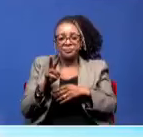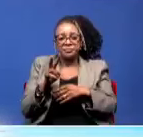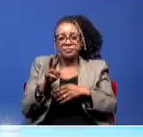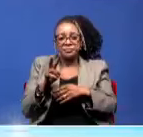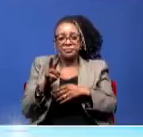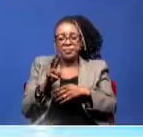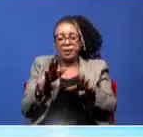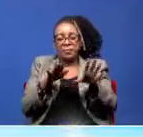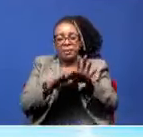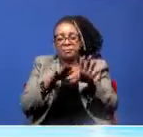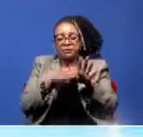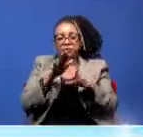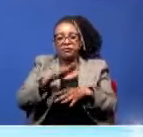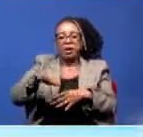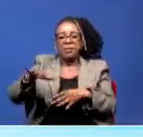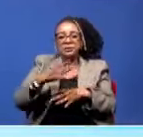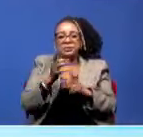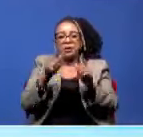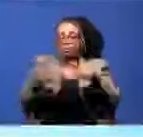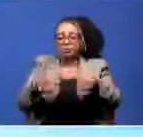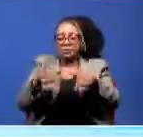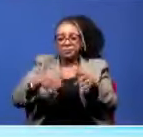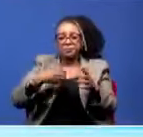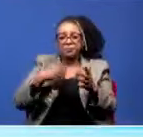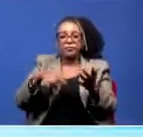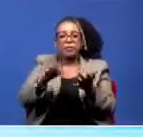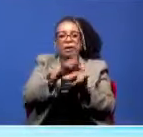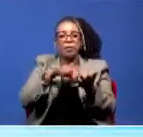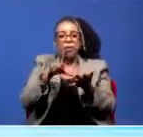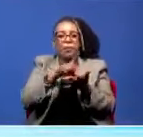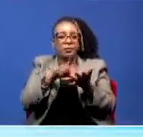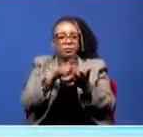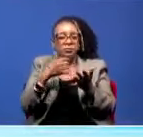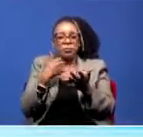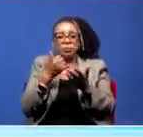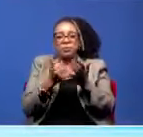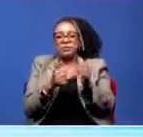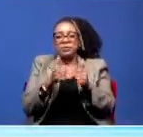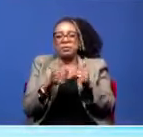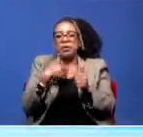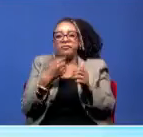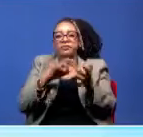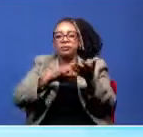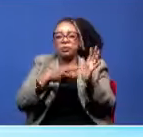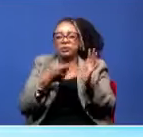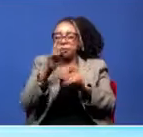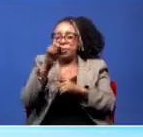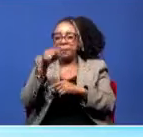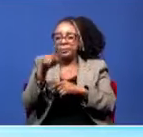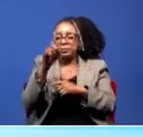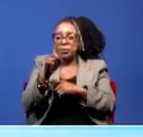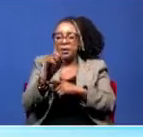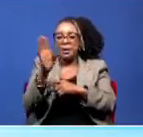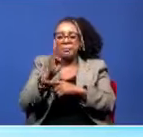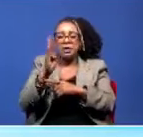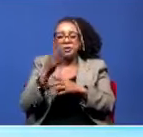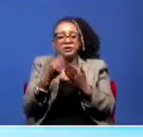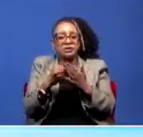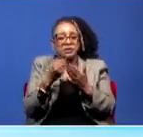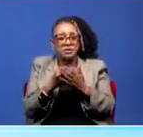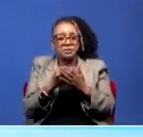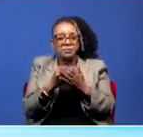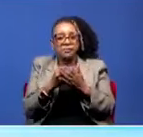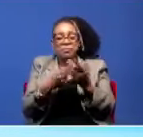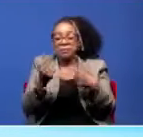Members of Parliament today heard how a local firm easily bagged a contract worth 1.1 billion shillings to supply